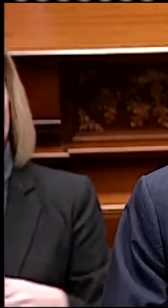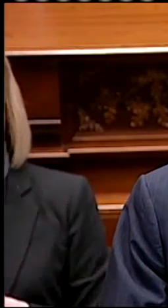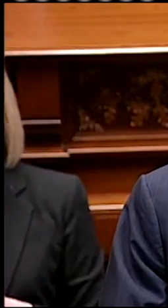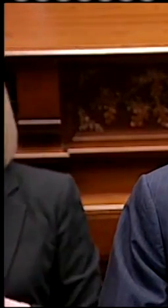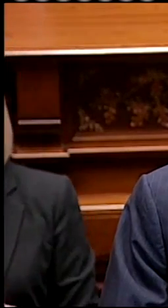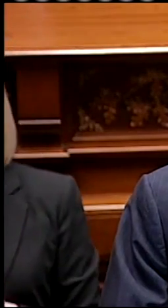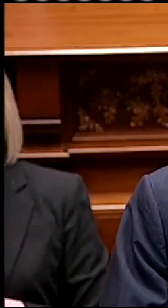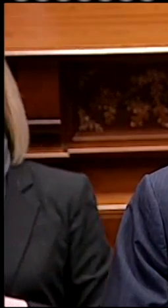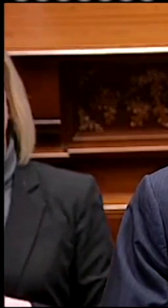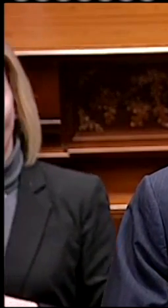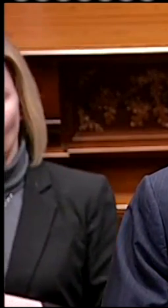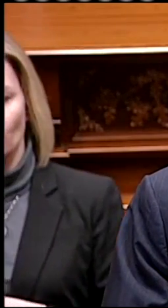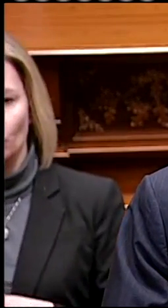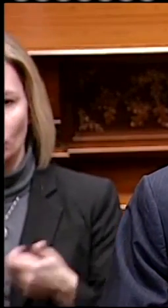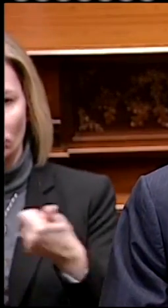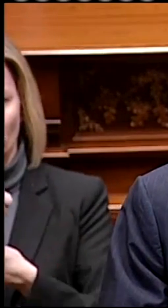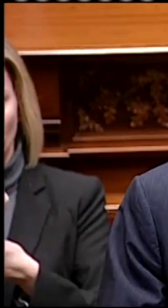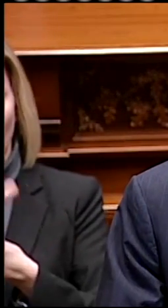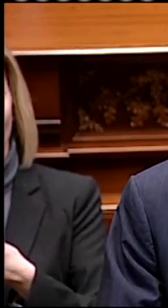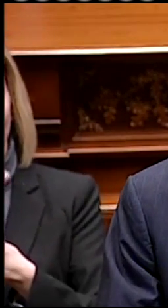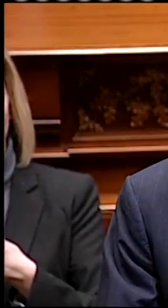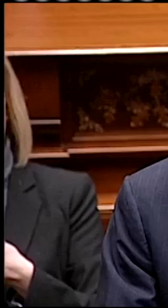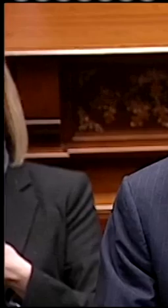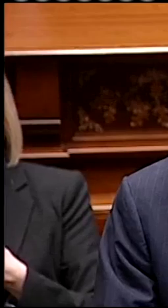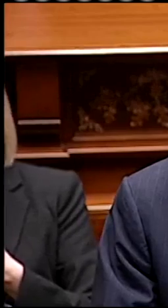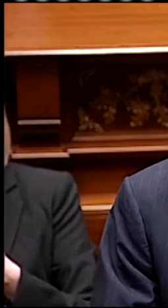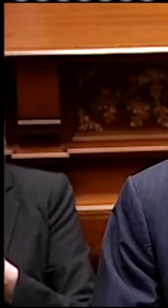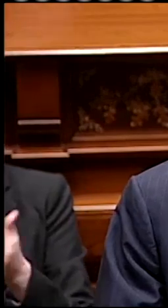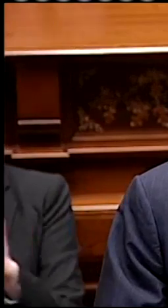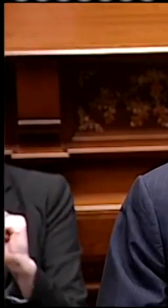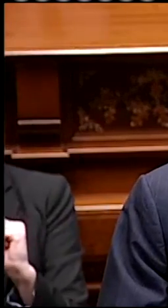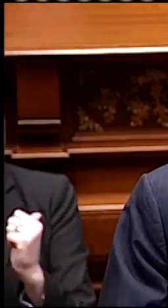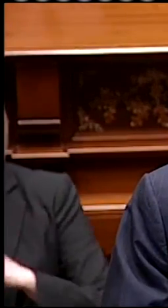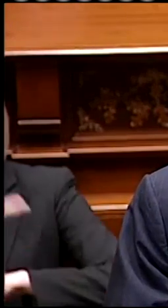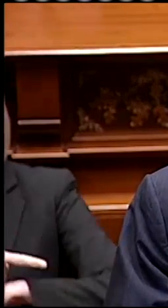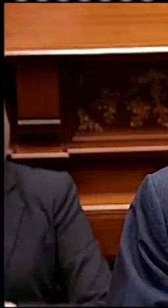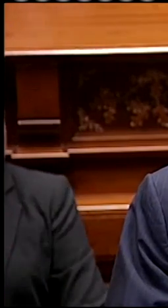DuPage County Executive Dan Cronin is with us today in the gallery.